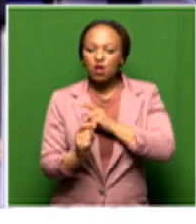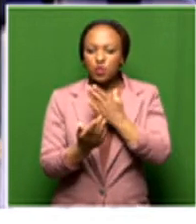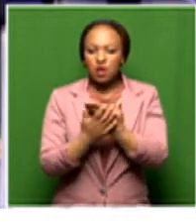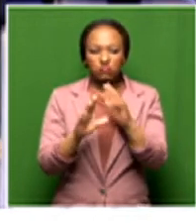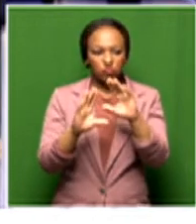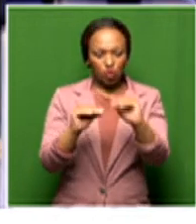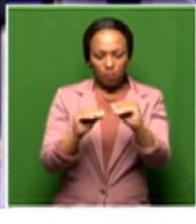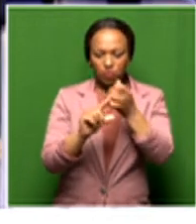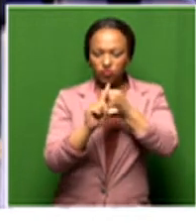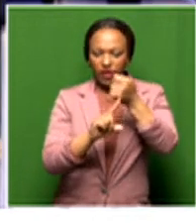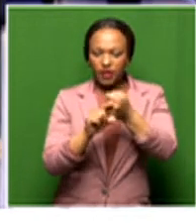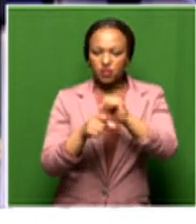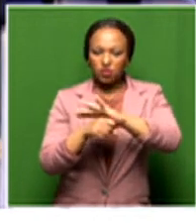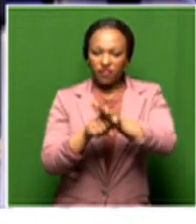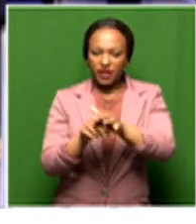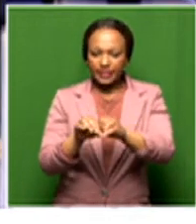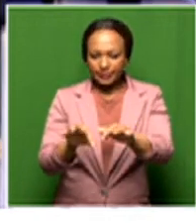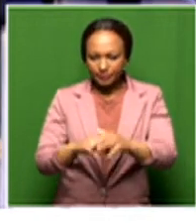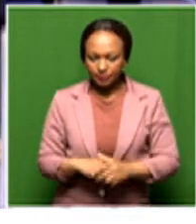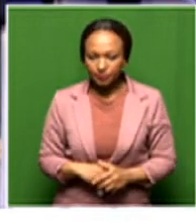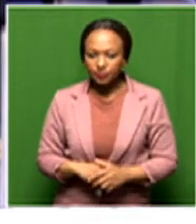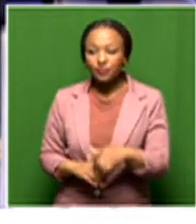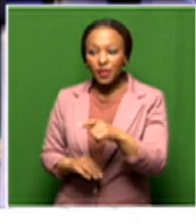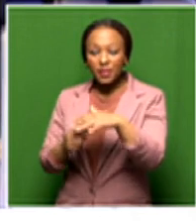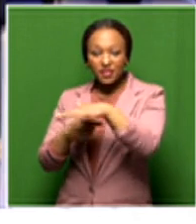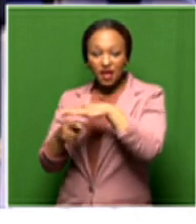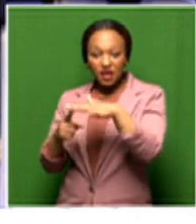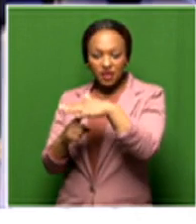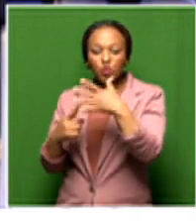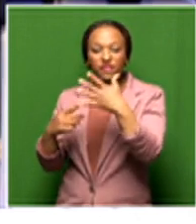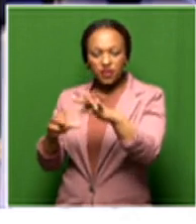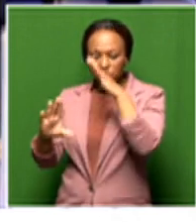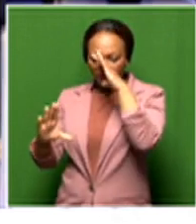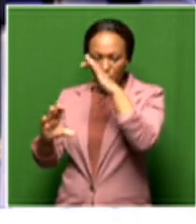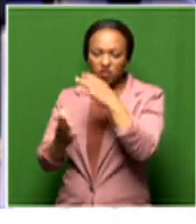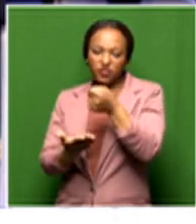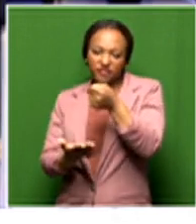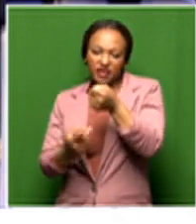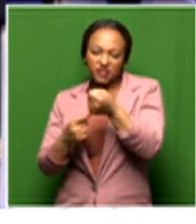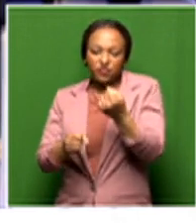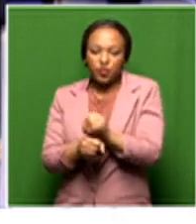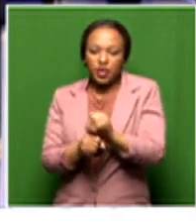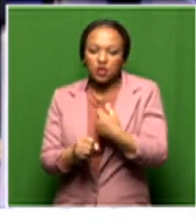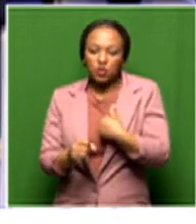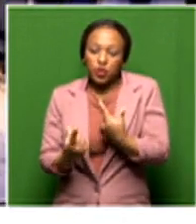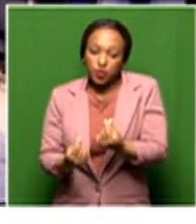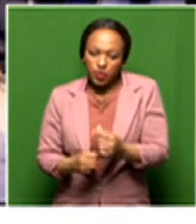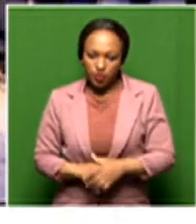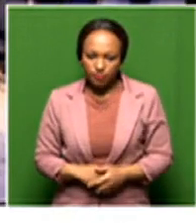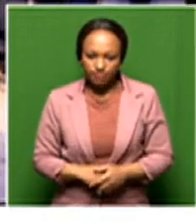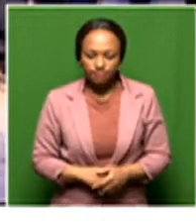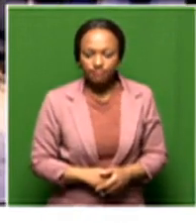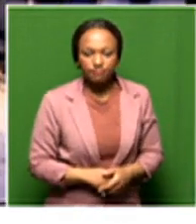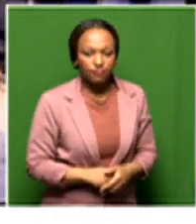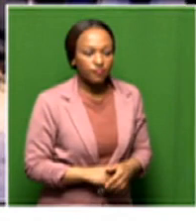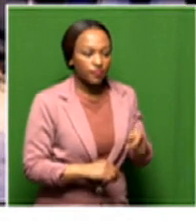be able to fight this pandemic. So those are the areas that the fund has focused on in terms of our work. So in the main, where